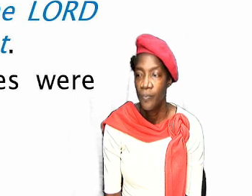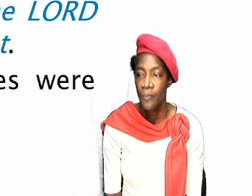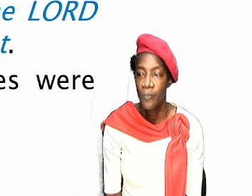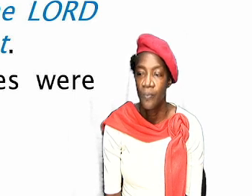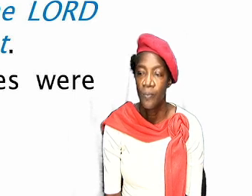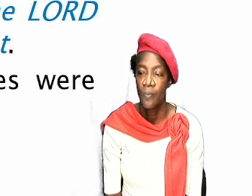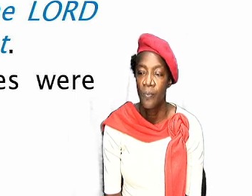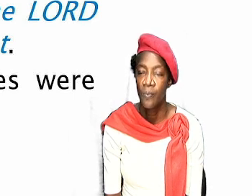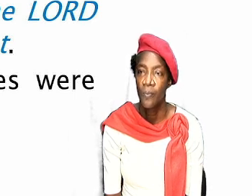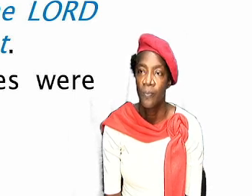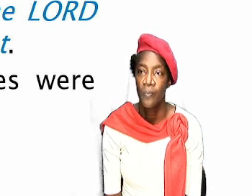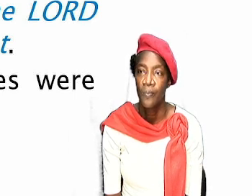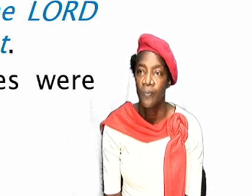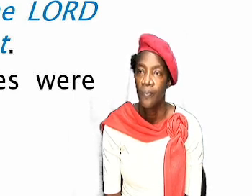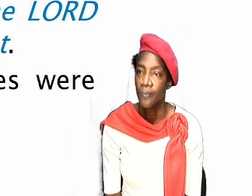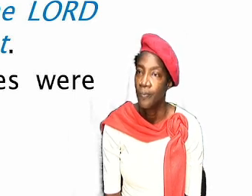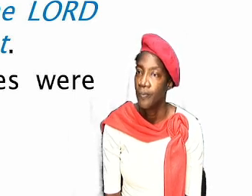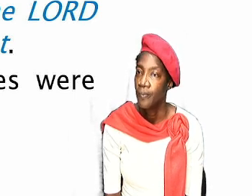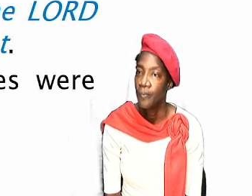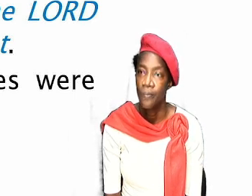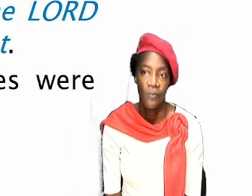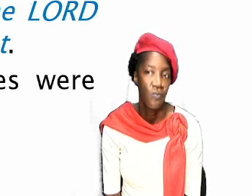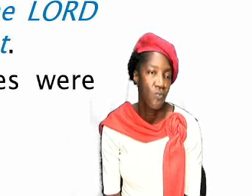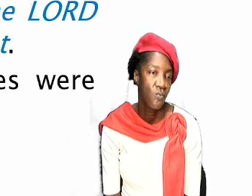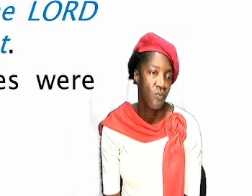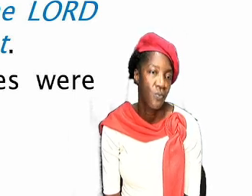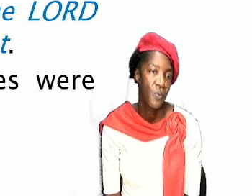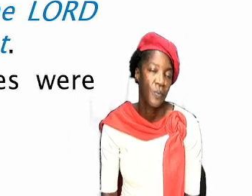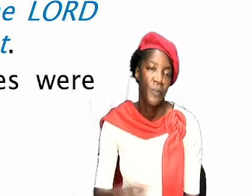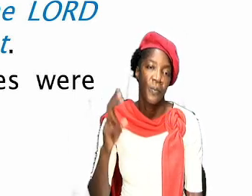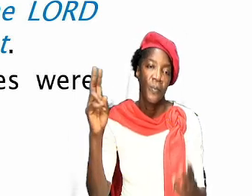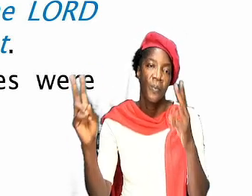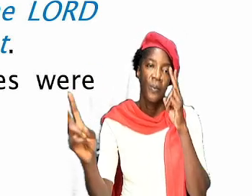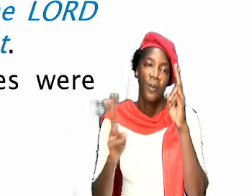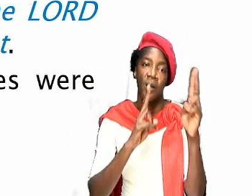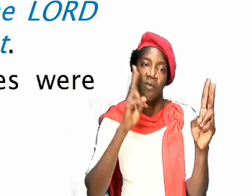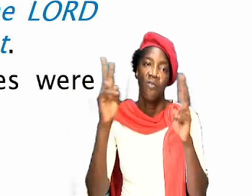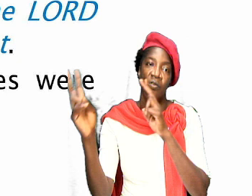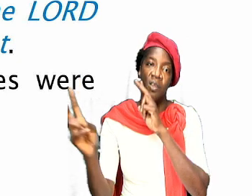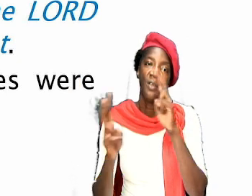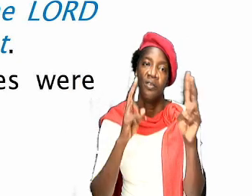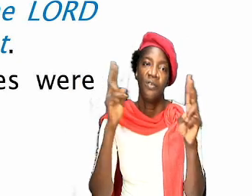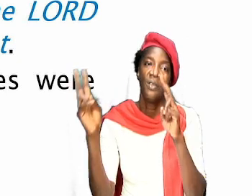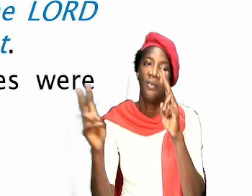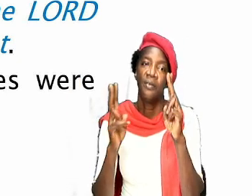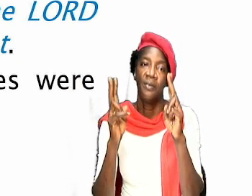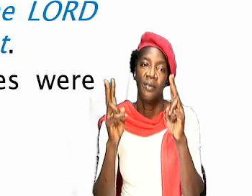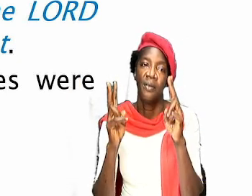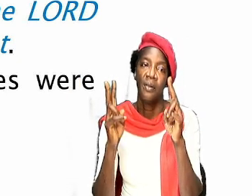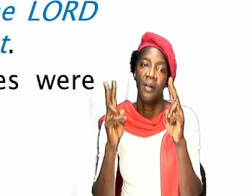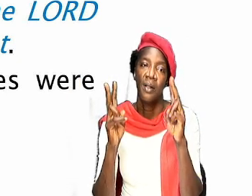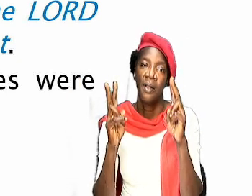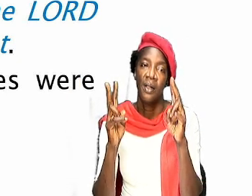The Bible was clear that the victories were because